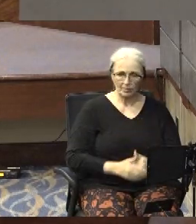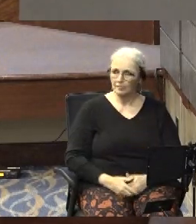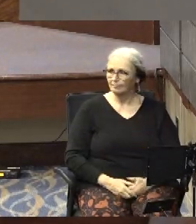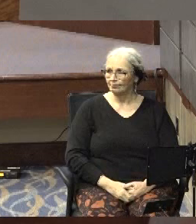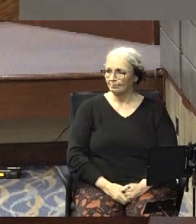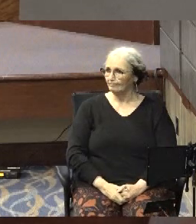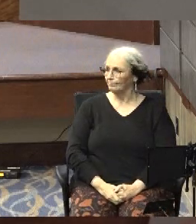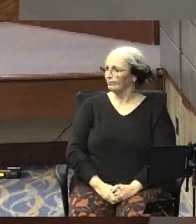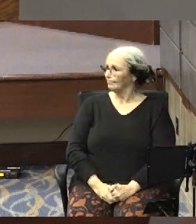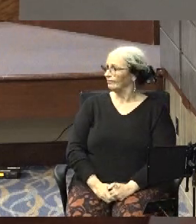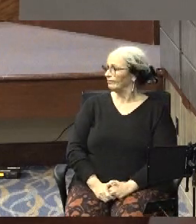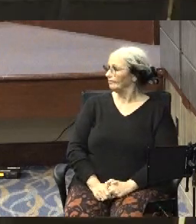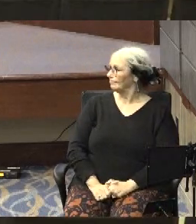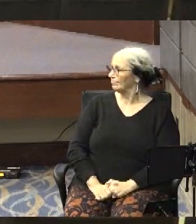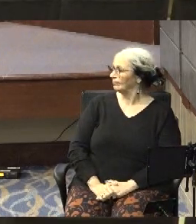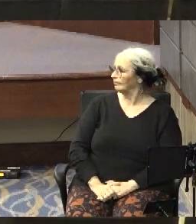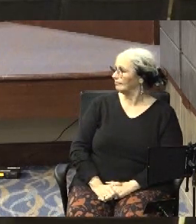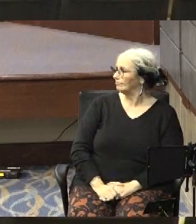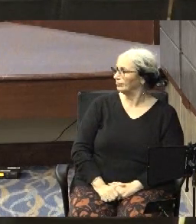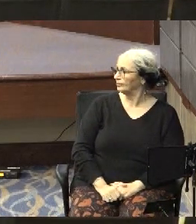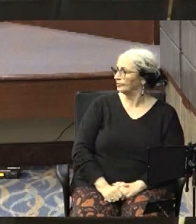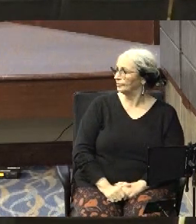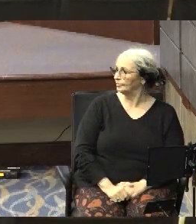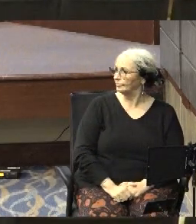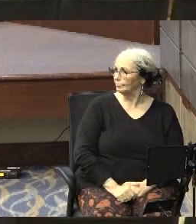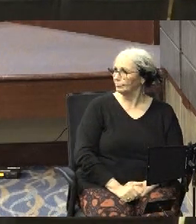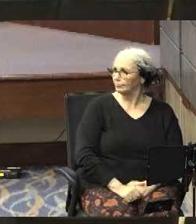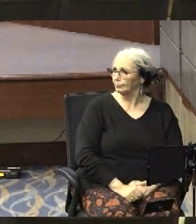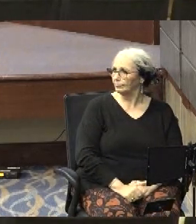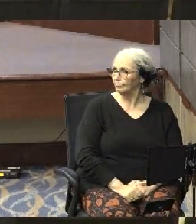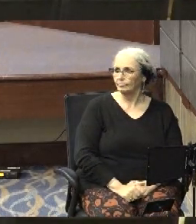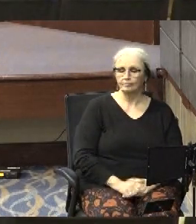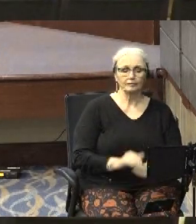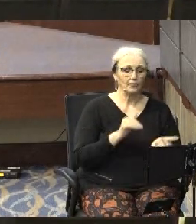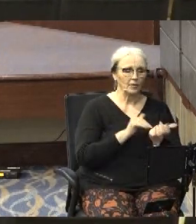right, last card I have on this is Dr. Alan Northcutt.